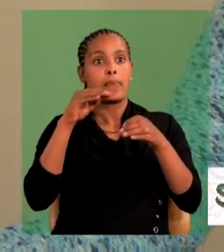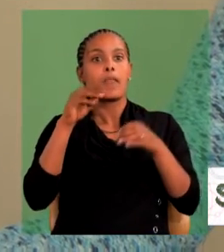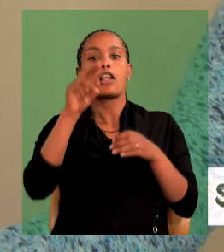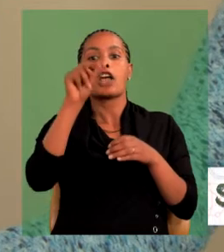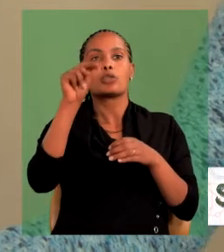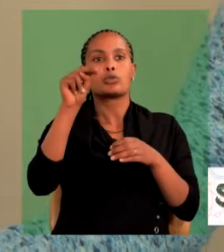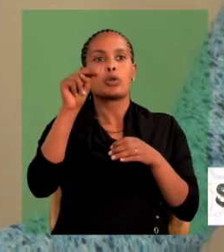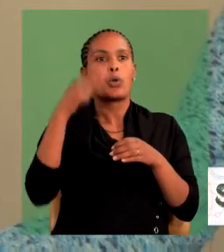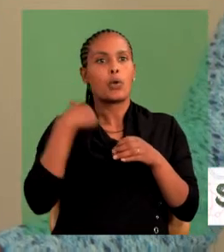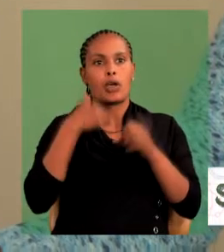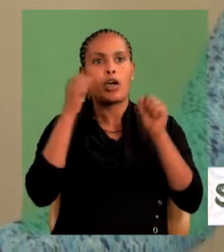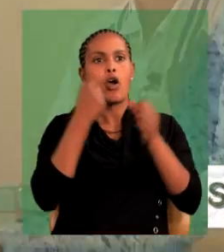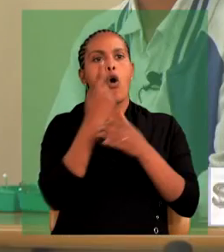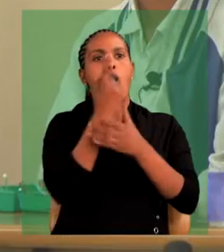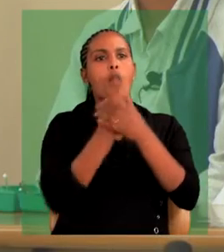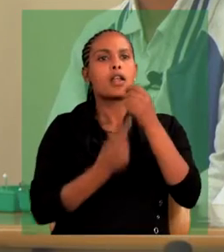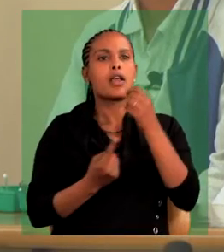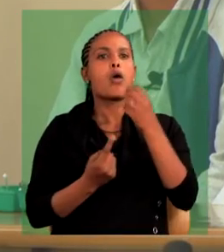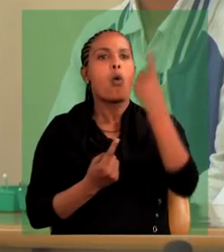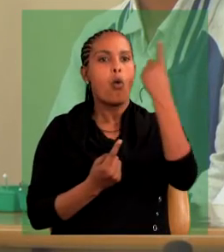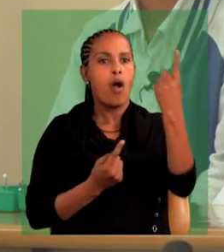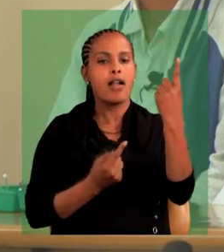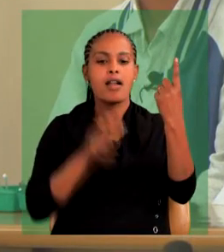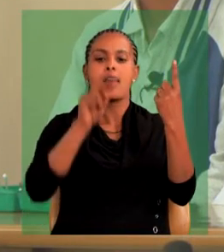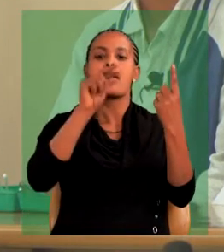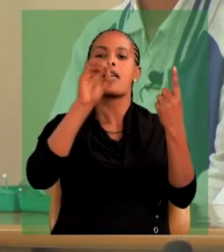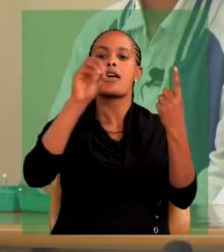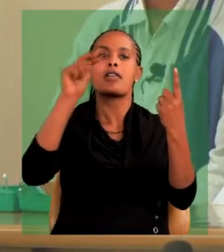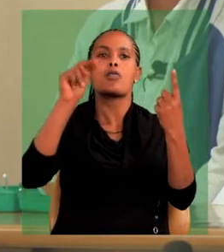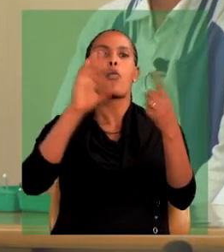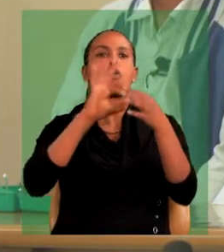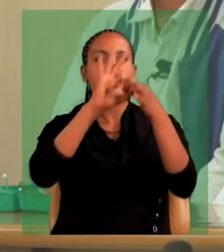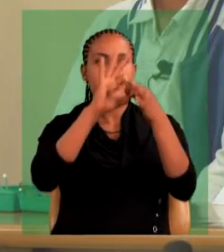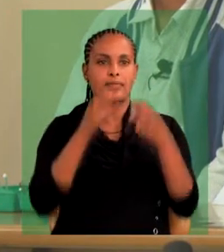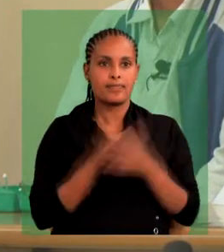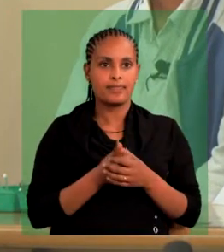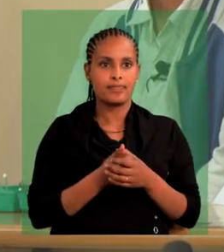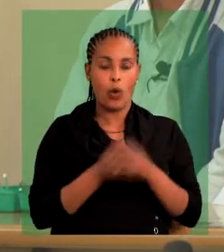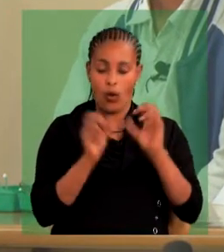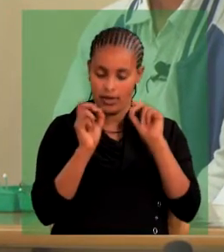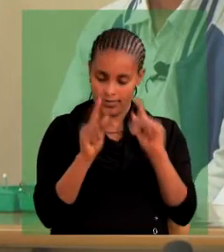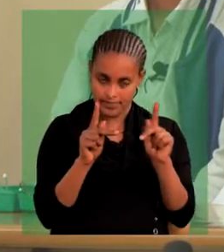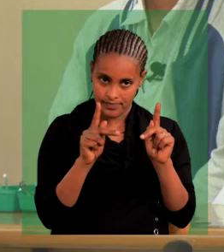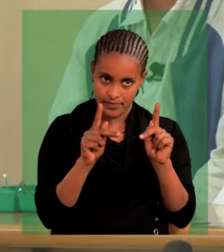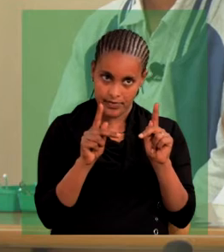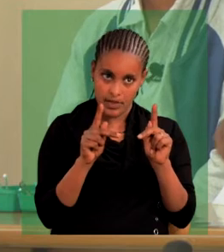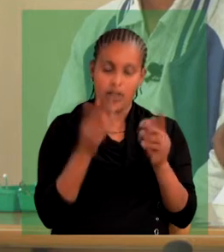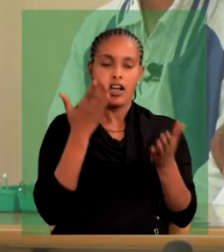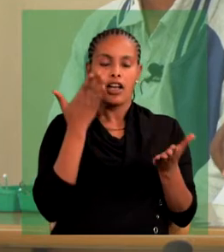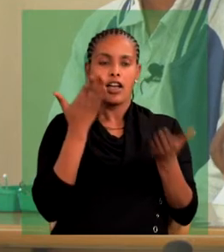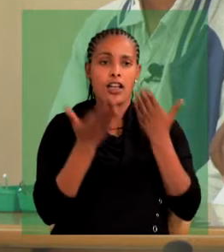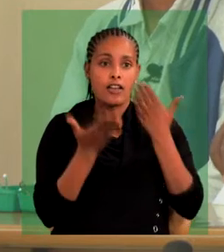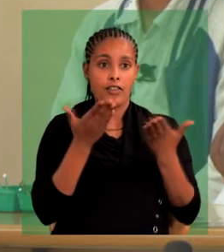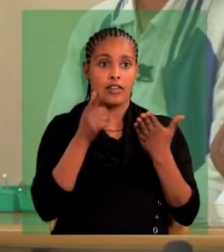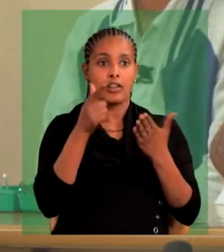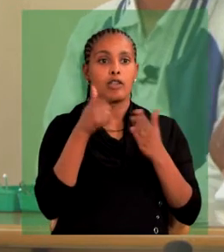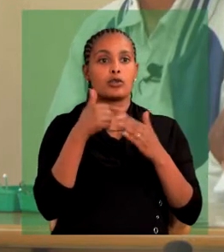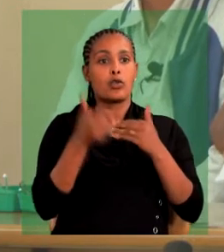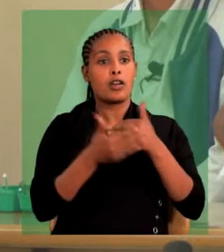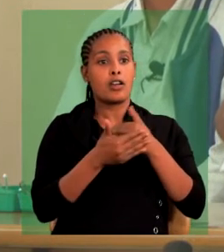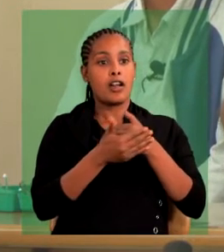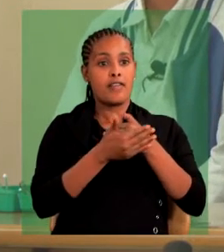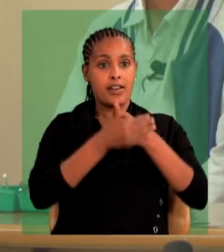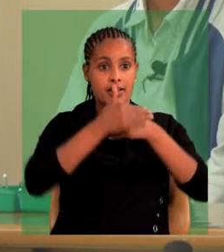In nitrogen, we can see only 1 non-bonding. Okay. If you were to